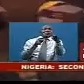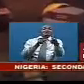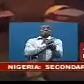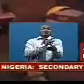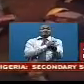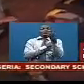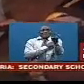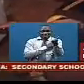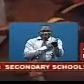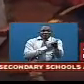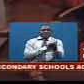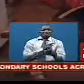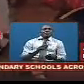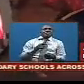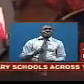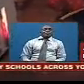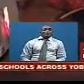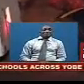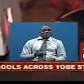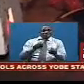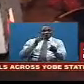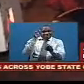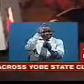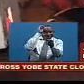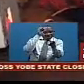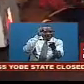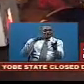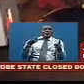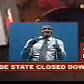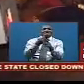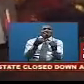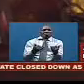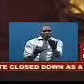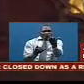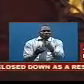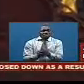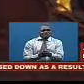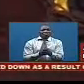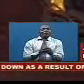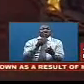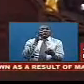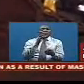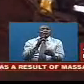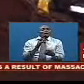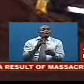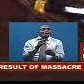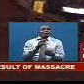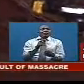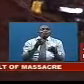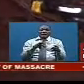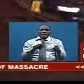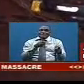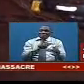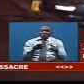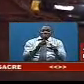these, the police are always the first port of call. This taxi has just been involved in an accident. Luckily, there are no